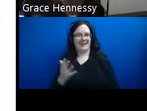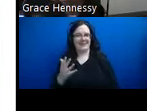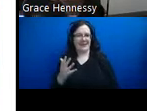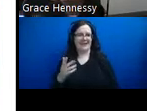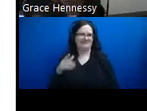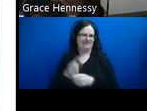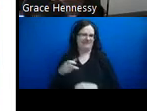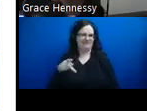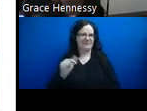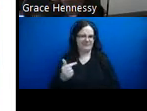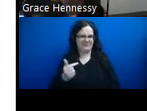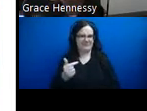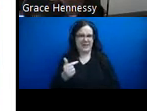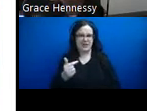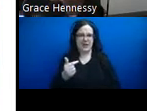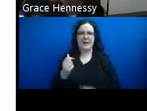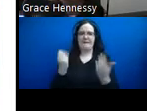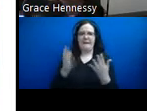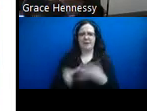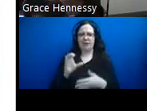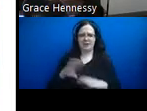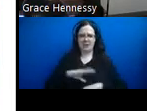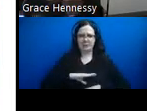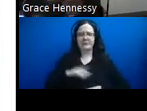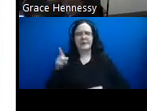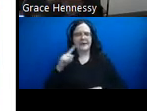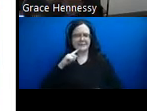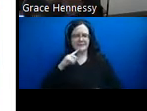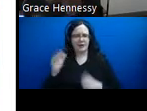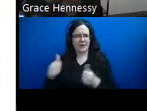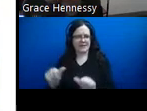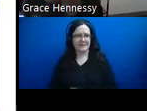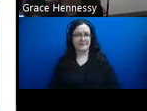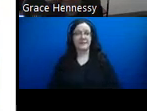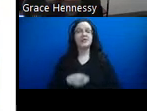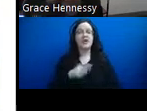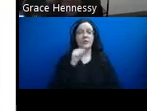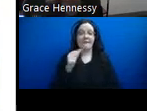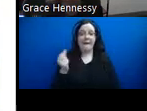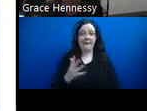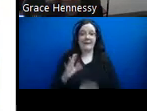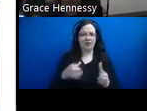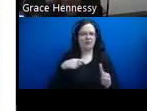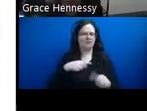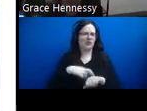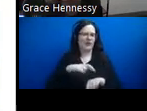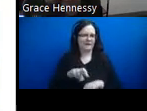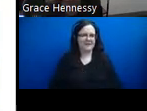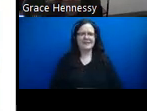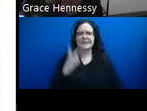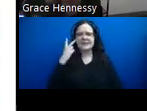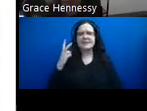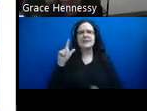suicidal ideation, again, by the severity of the attempt. So the non-gambling group is used as the reference. You can see the low-risk